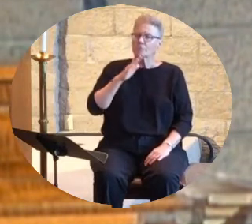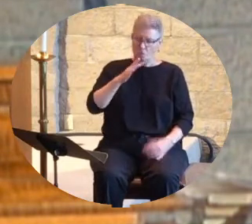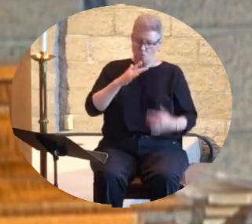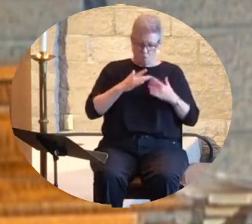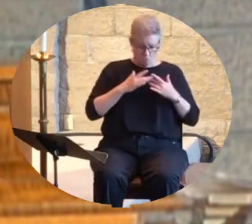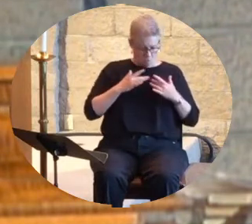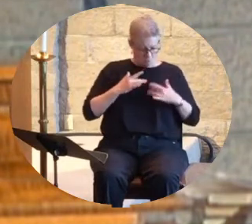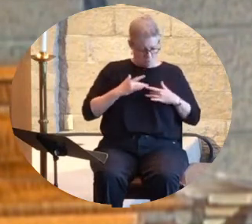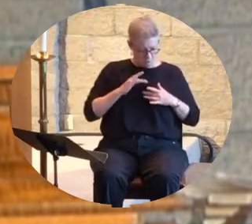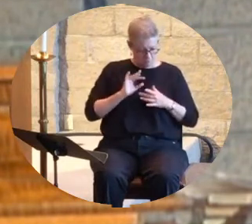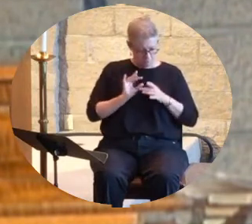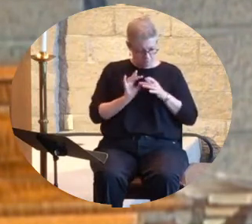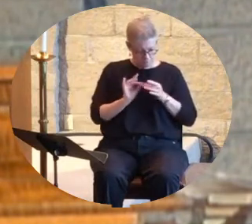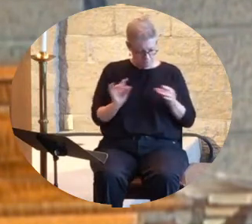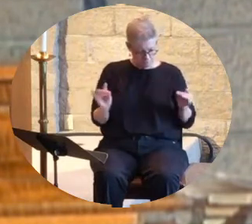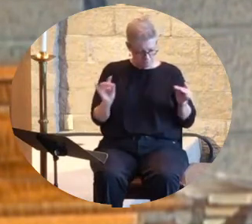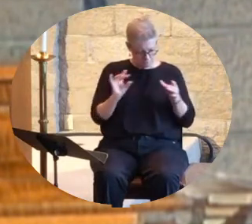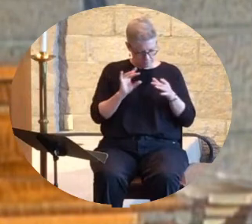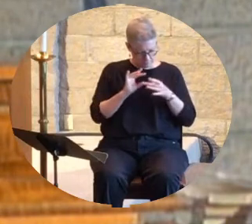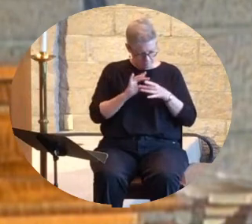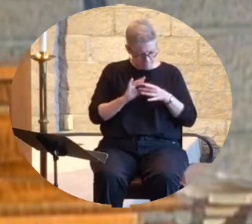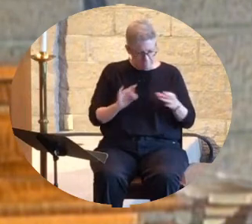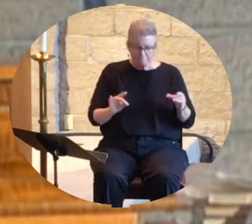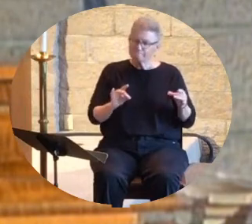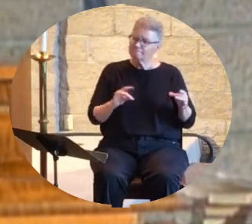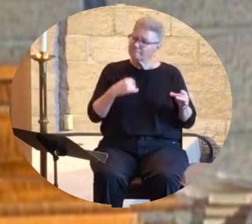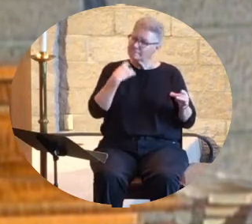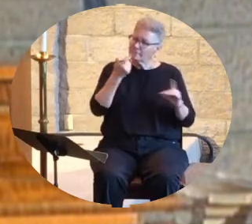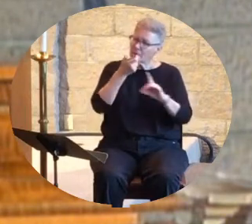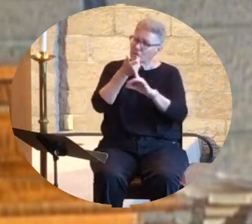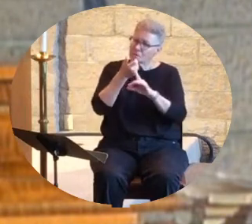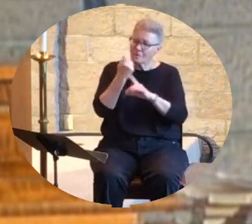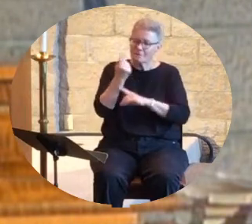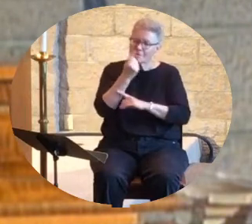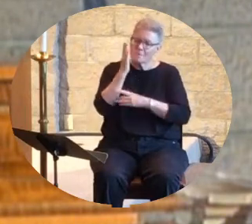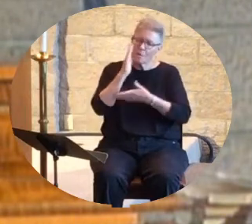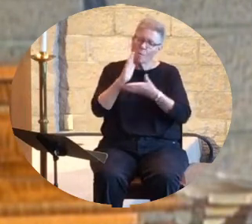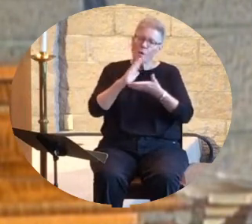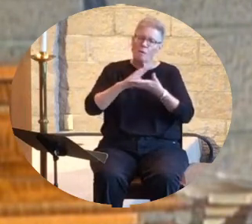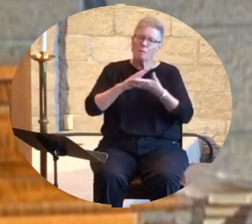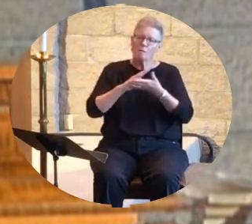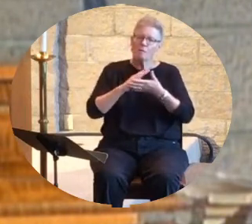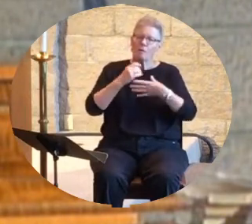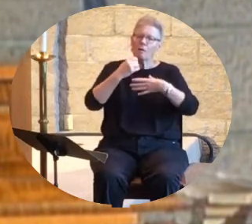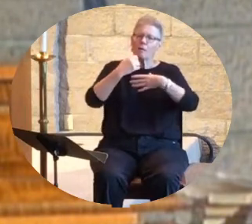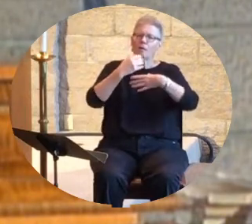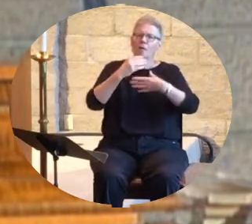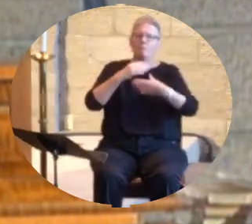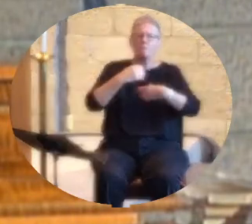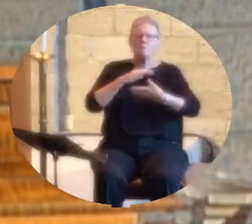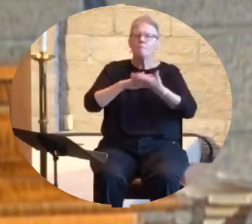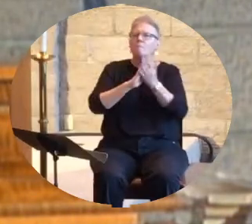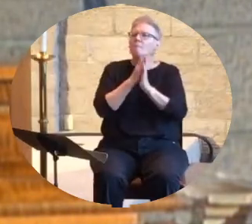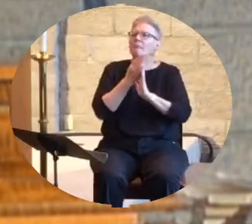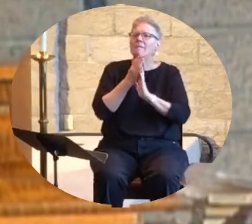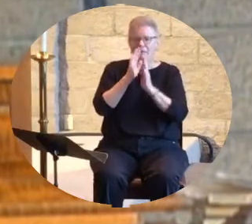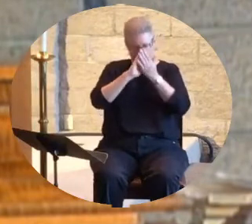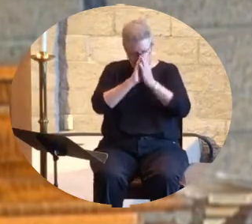that will bring peace and healing within, such as, I